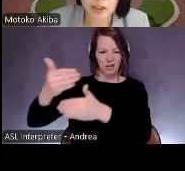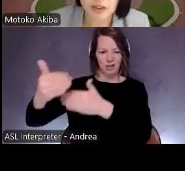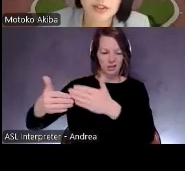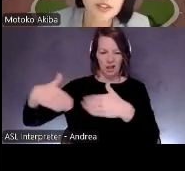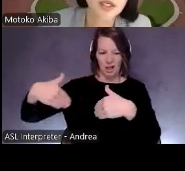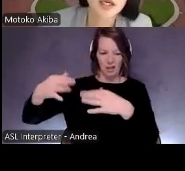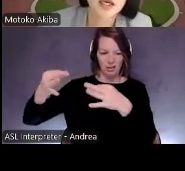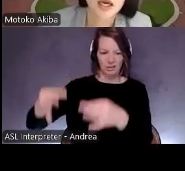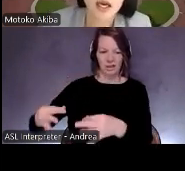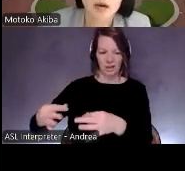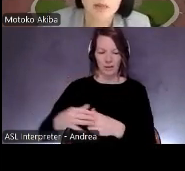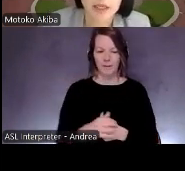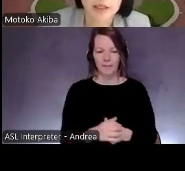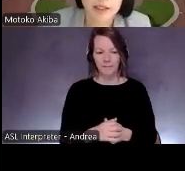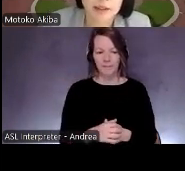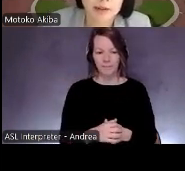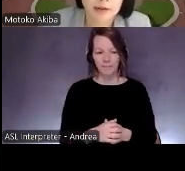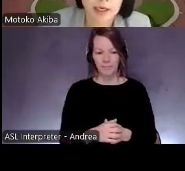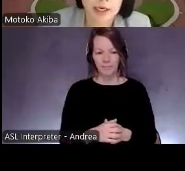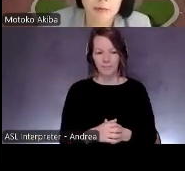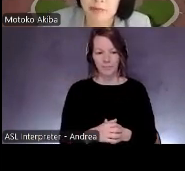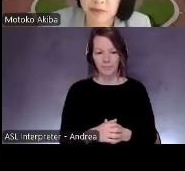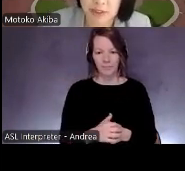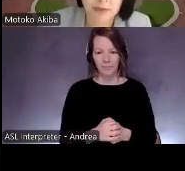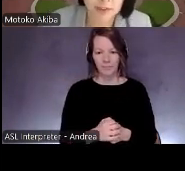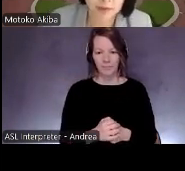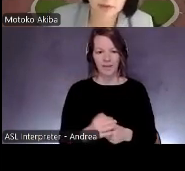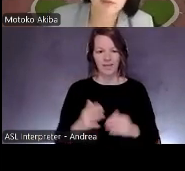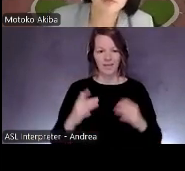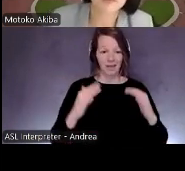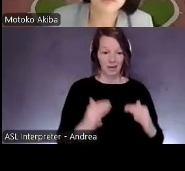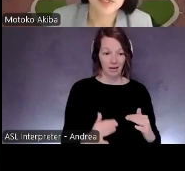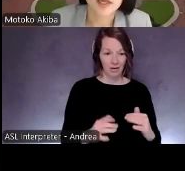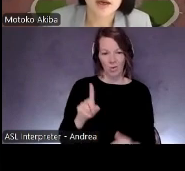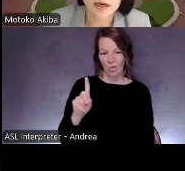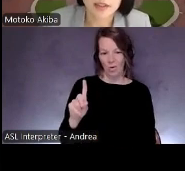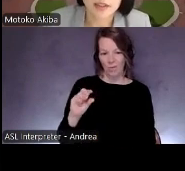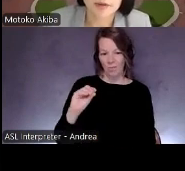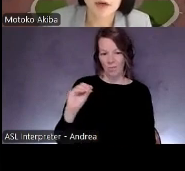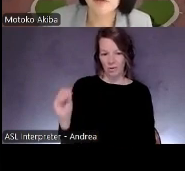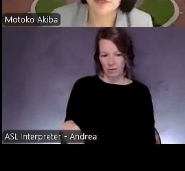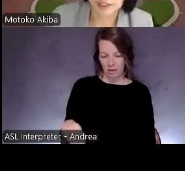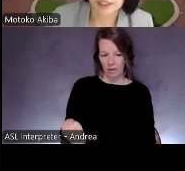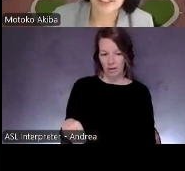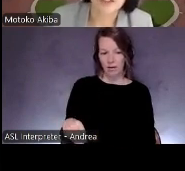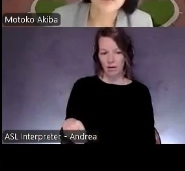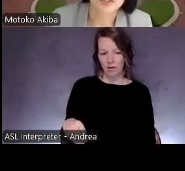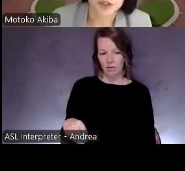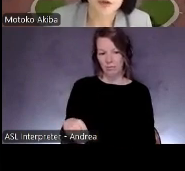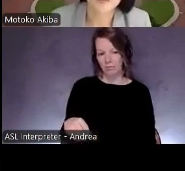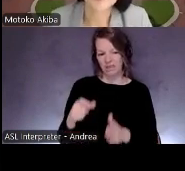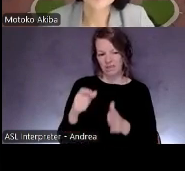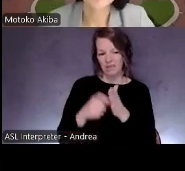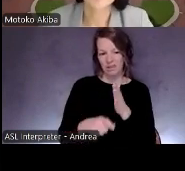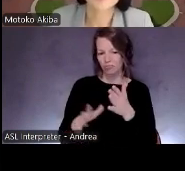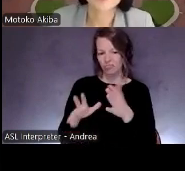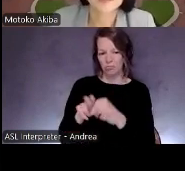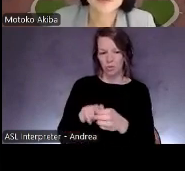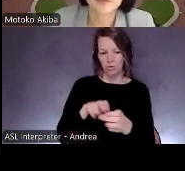the decisions. And there are 1%, very small number of articles the author decided to withdraw.